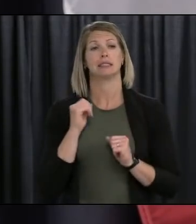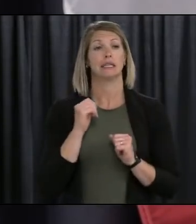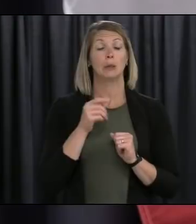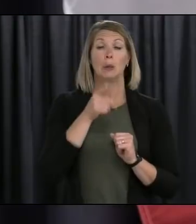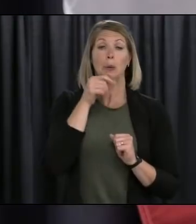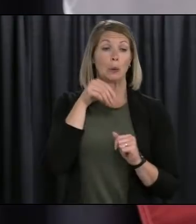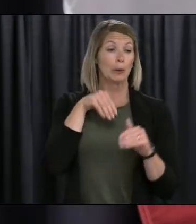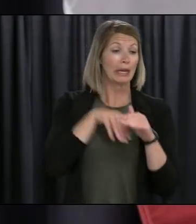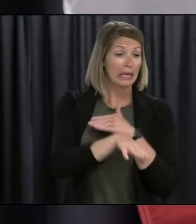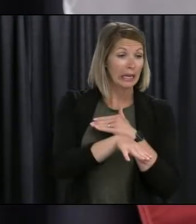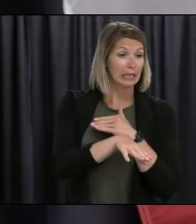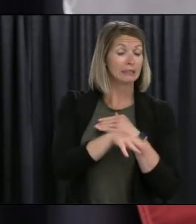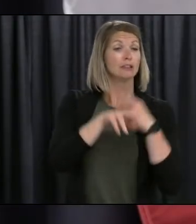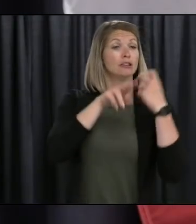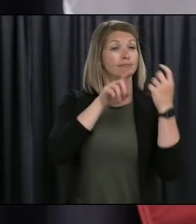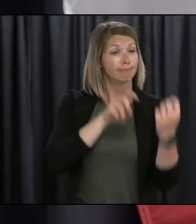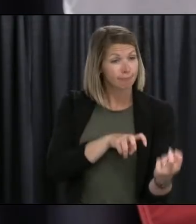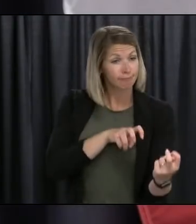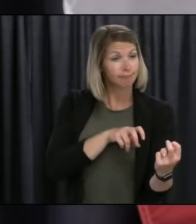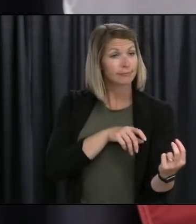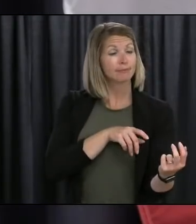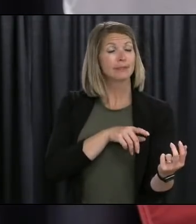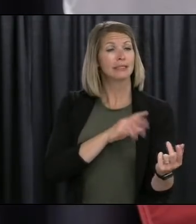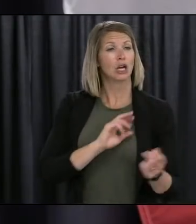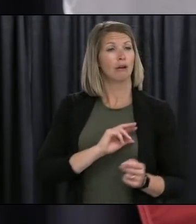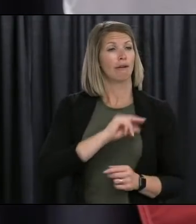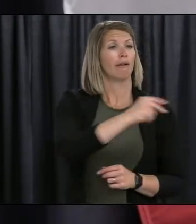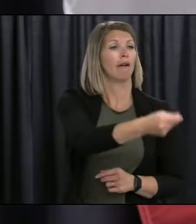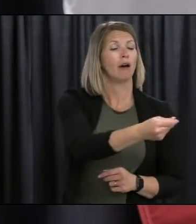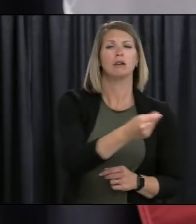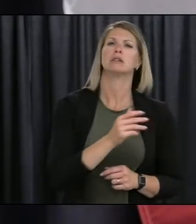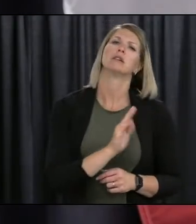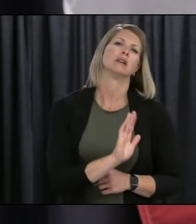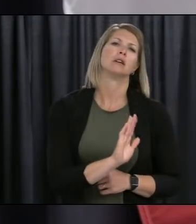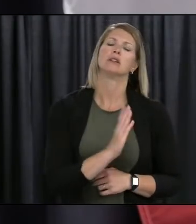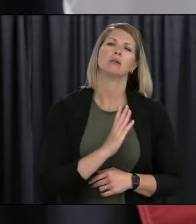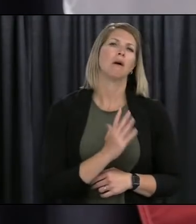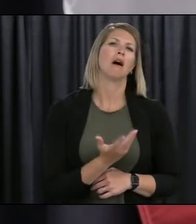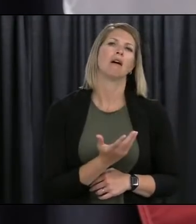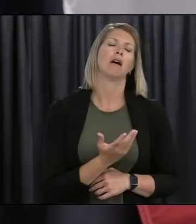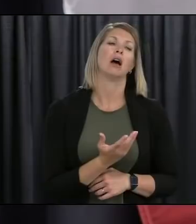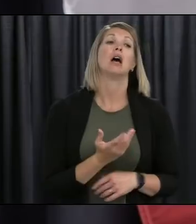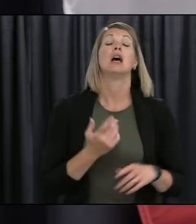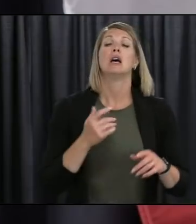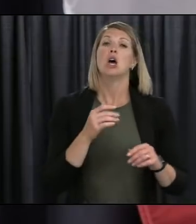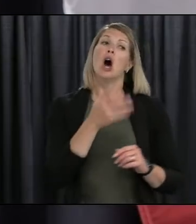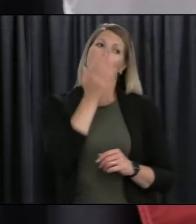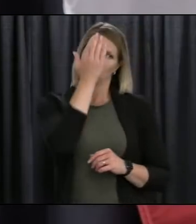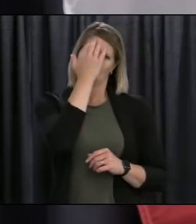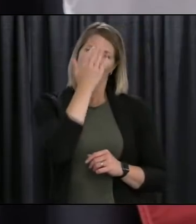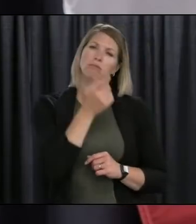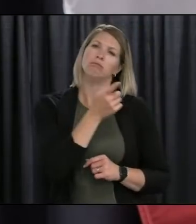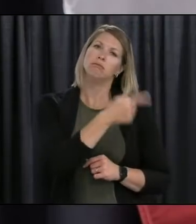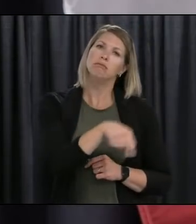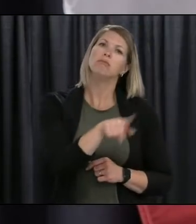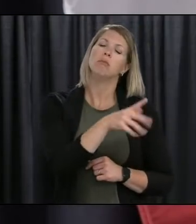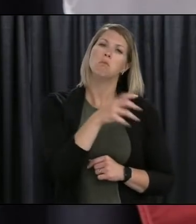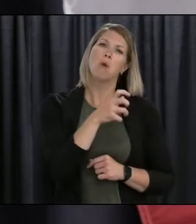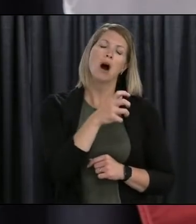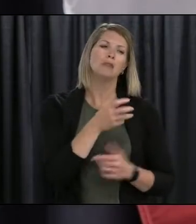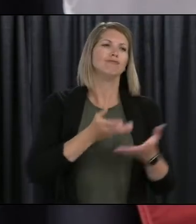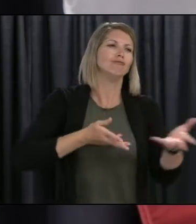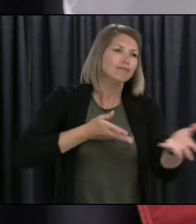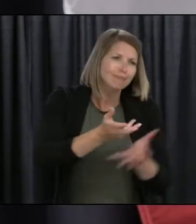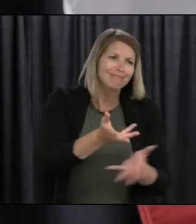to COVID with the need to protect them and ensure their emotional well-being in terms of connecting socially with